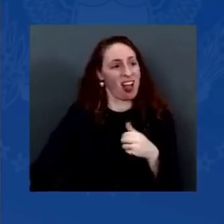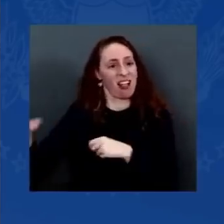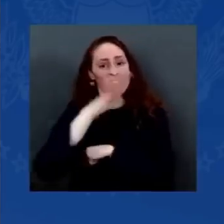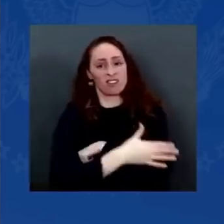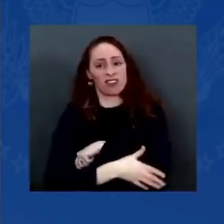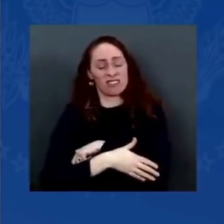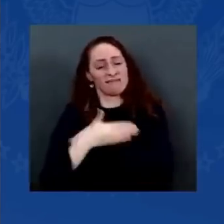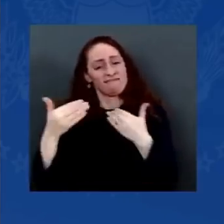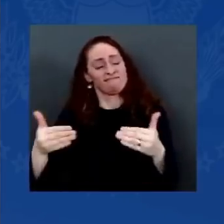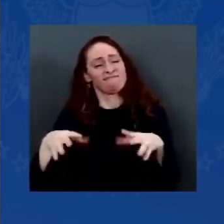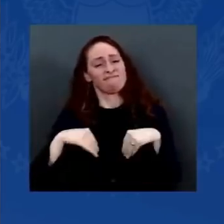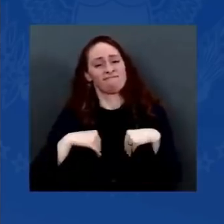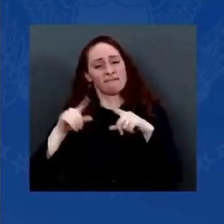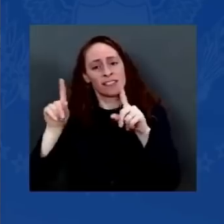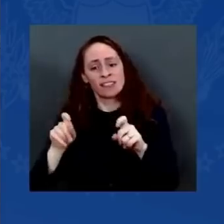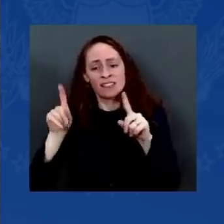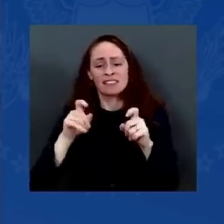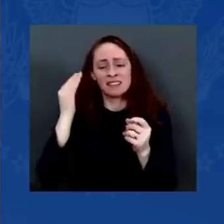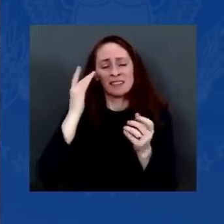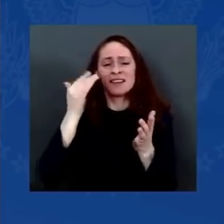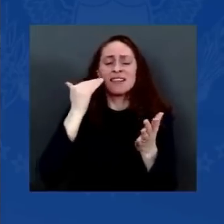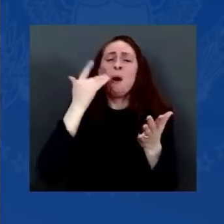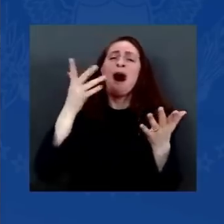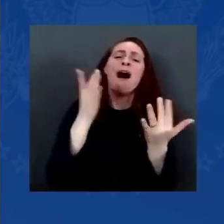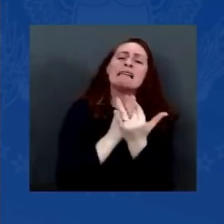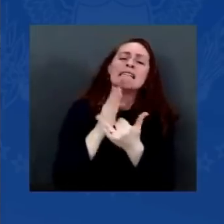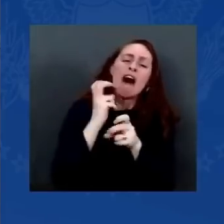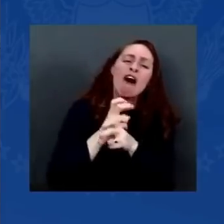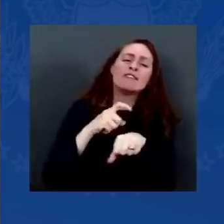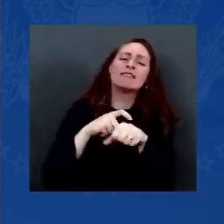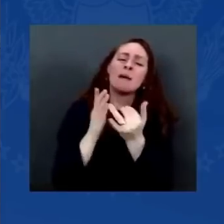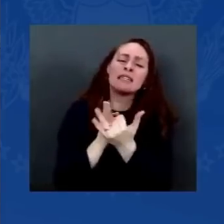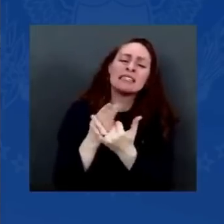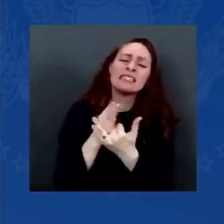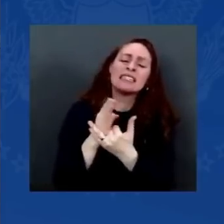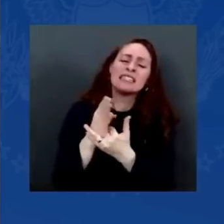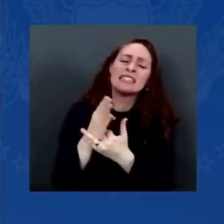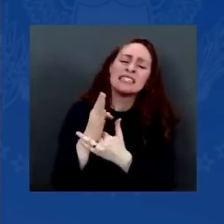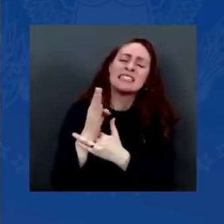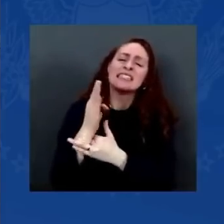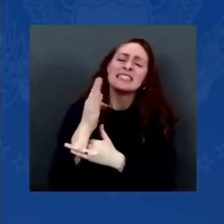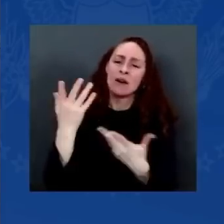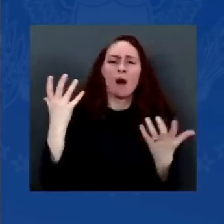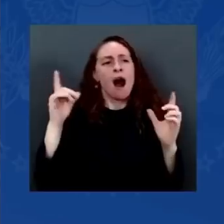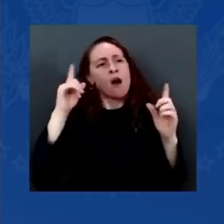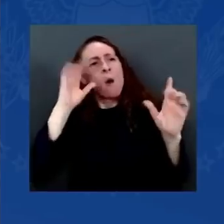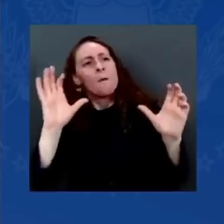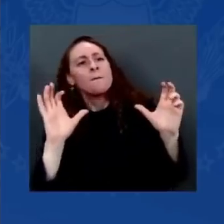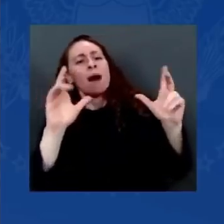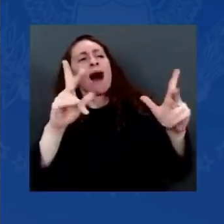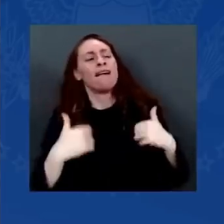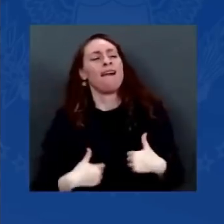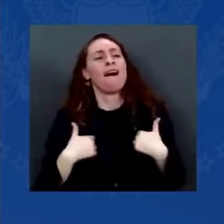okay, whether we'd get back to who we are. We've always endured because remember, there is no challenge too big